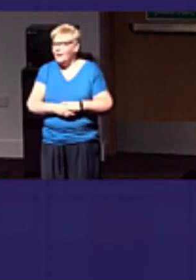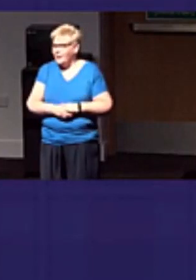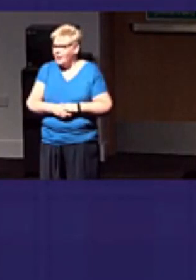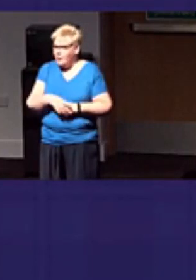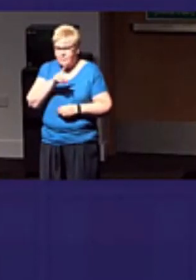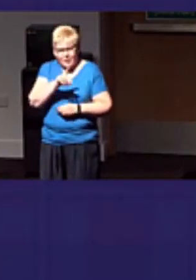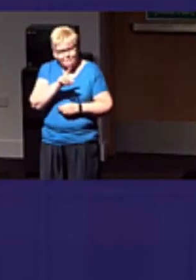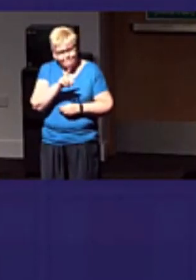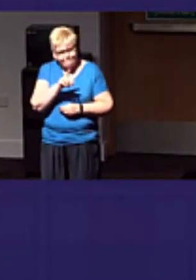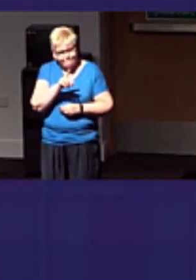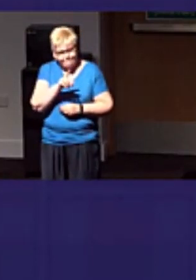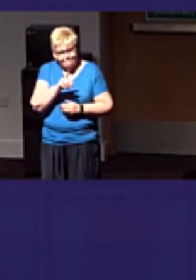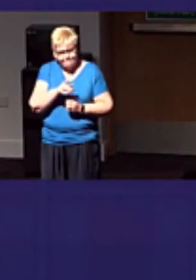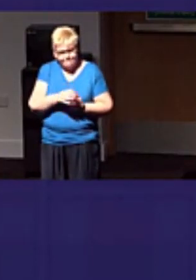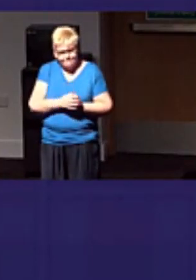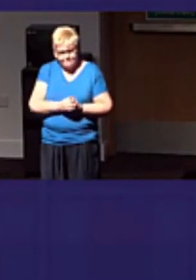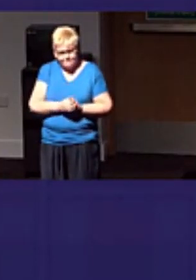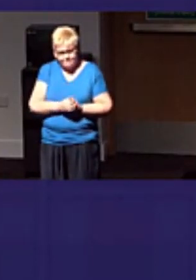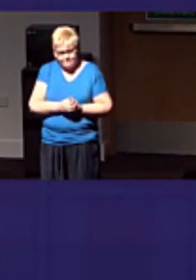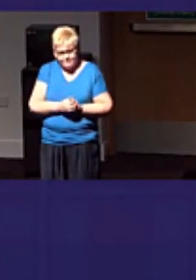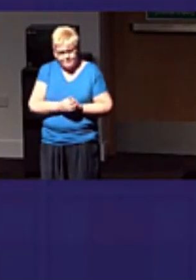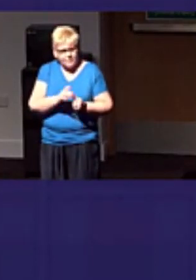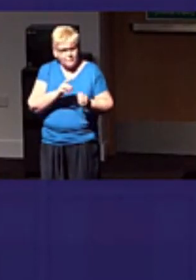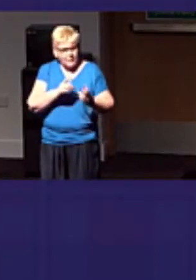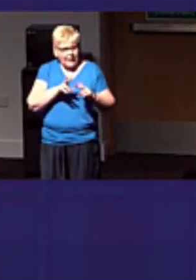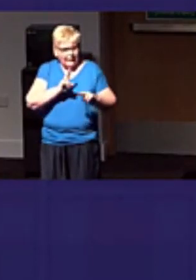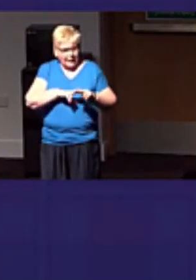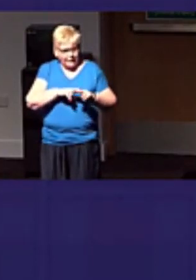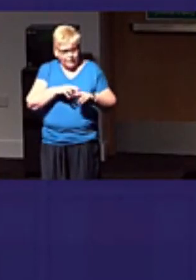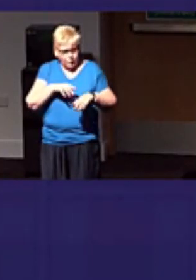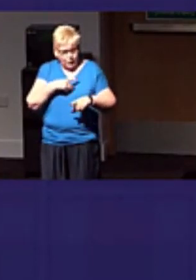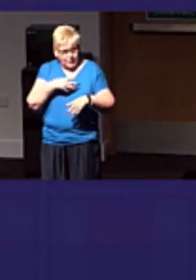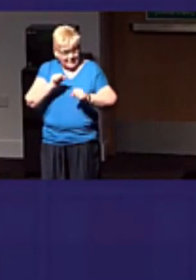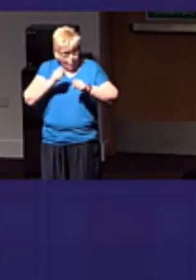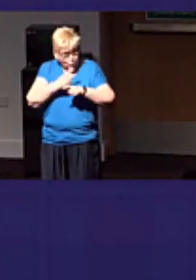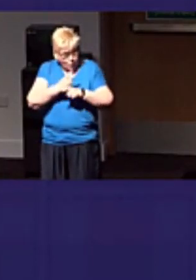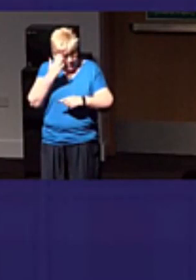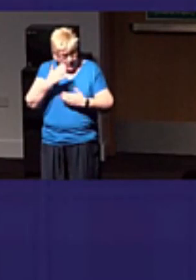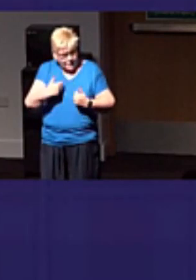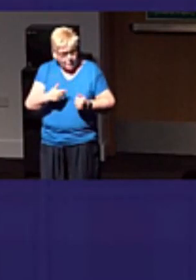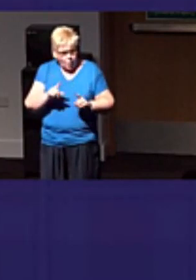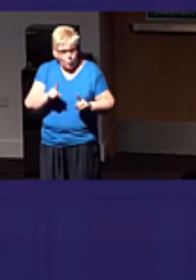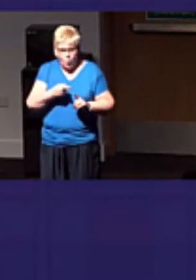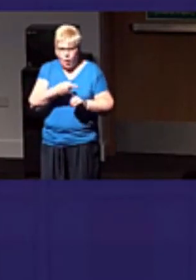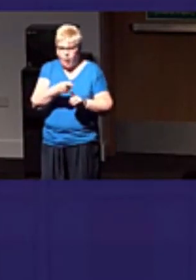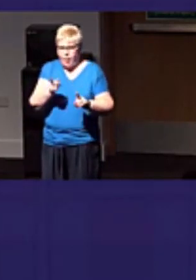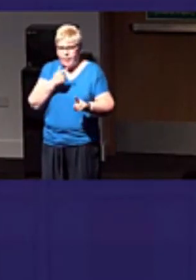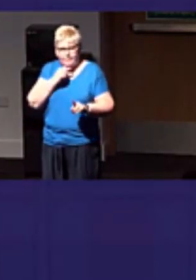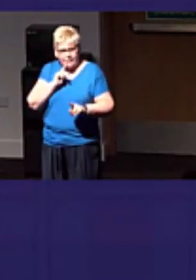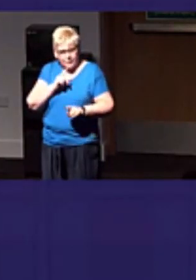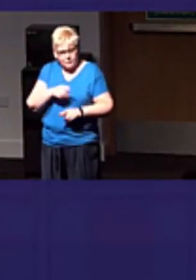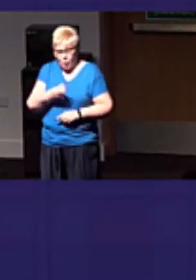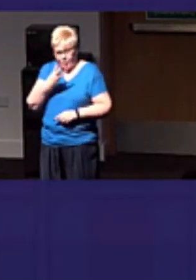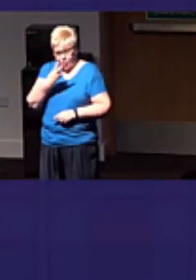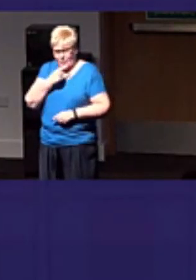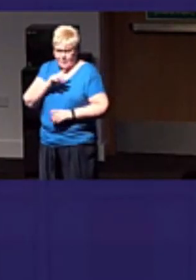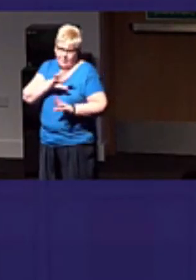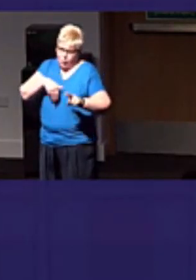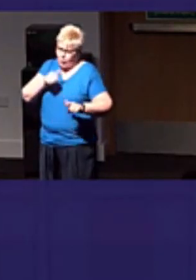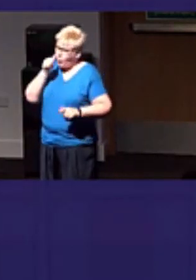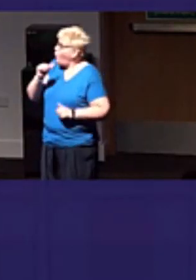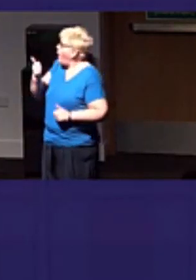But here's the thing. What will people say? This is a picture of 3 people who you all know very well. Hi,